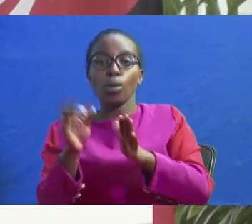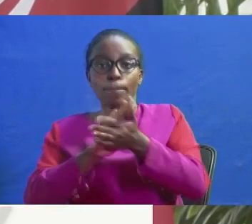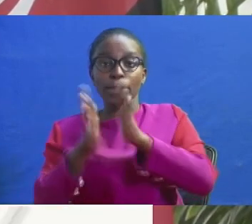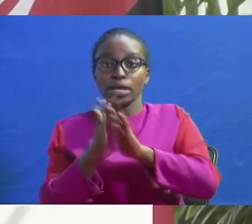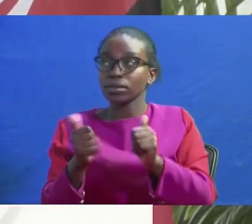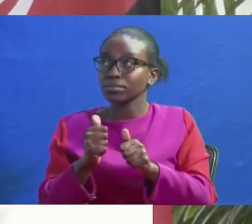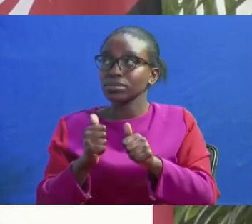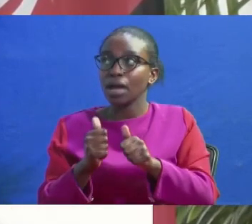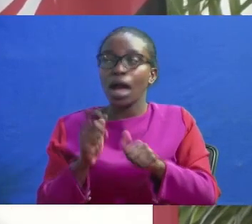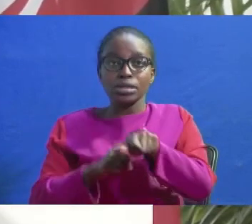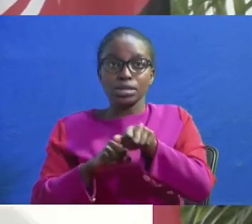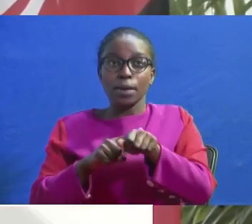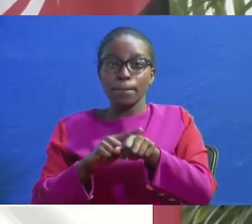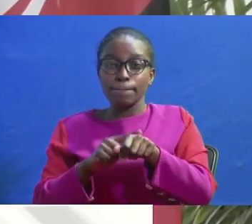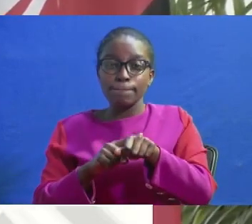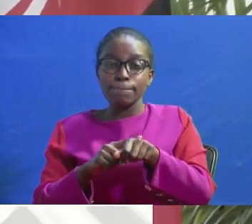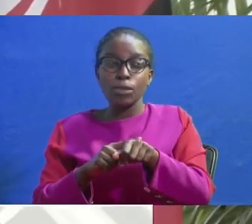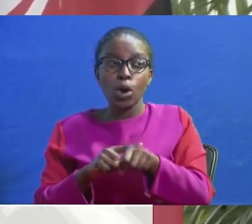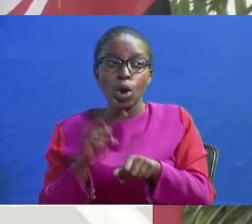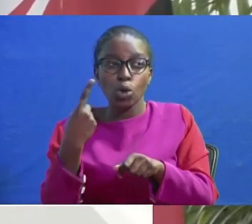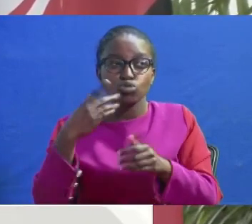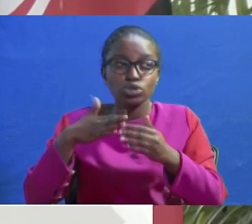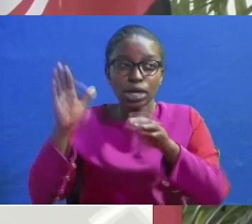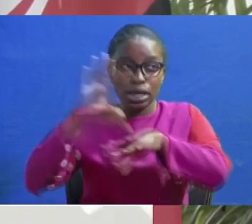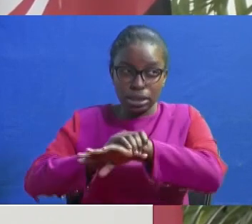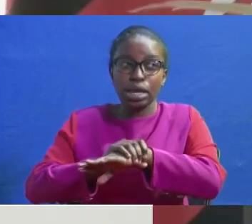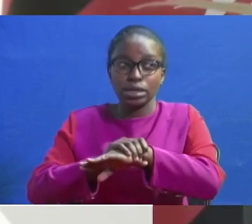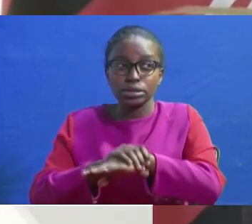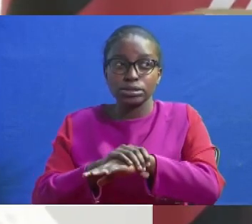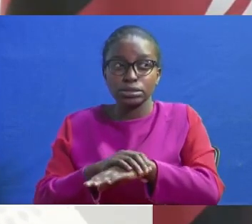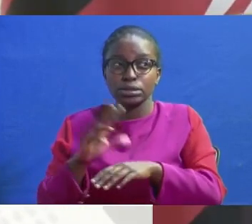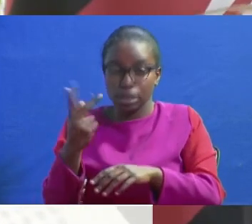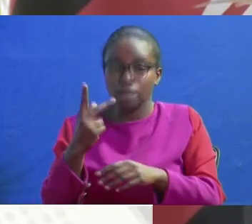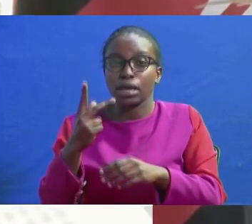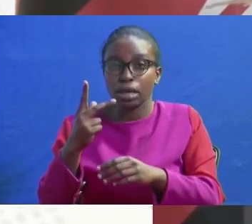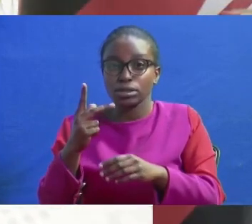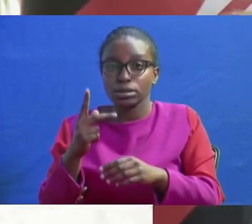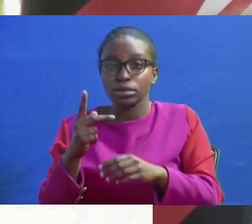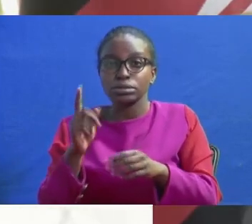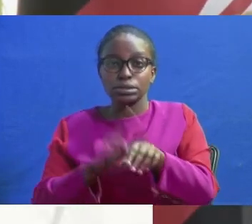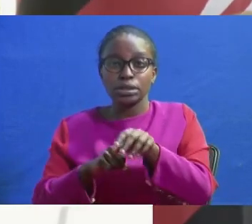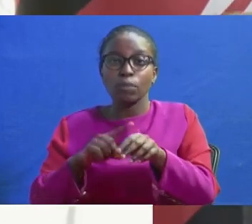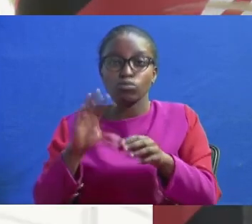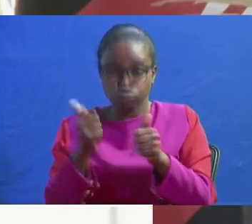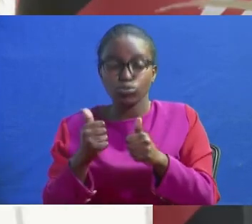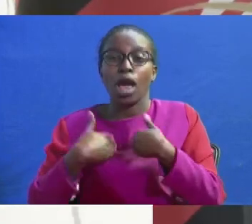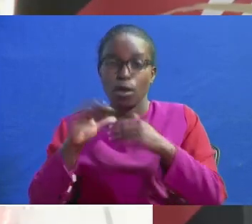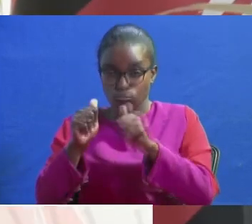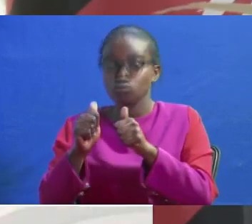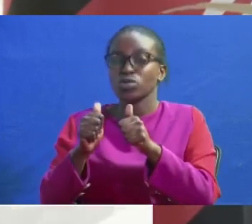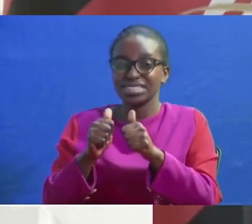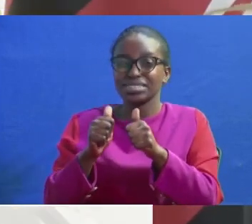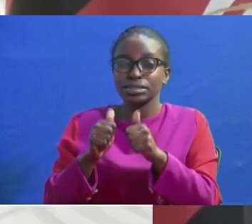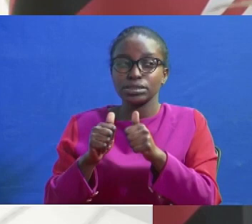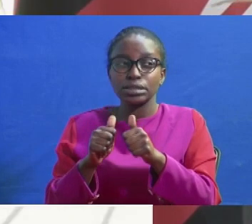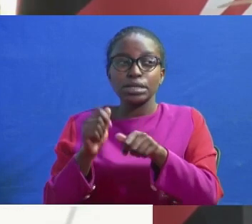I will obey, respect, and uphold this Constitution of Kenya. Beatrice Askul also took an oath of the